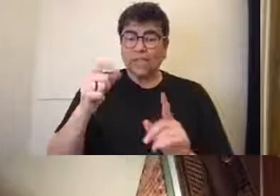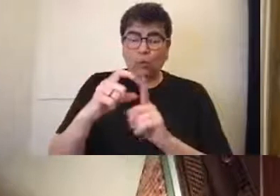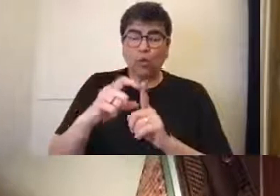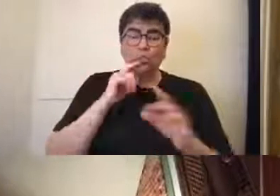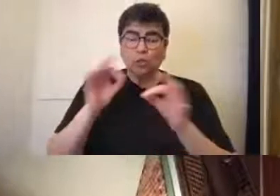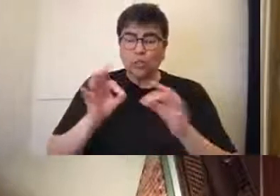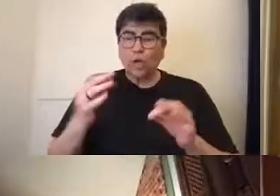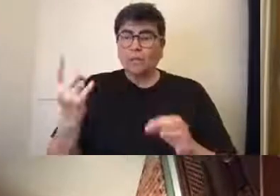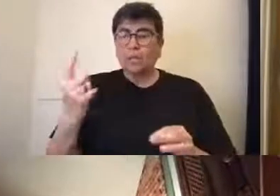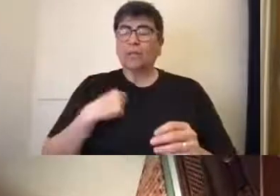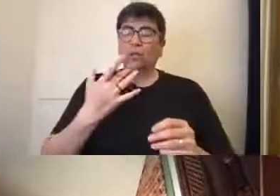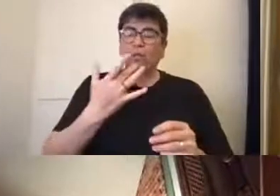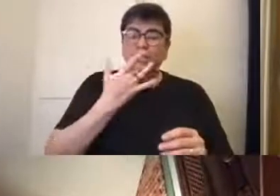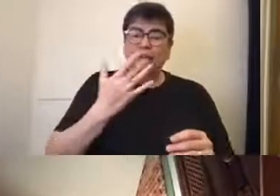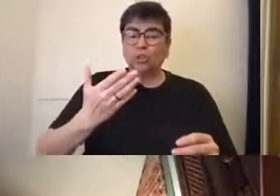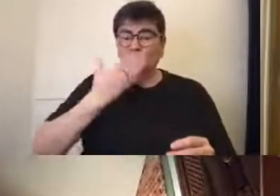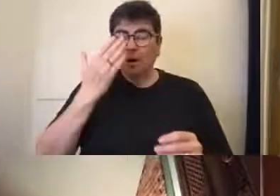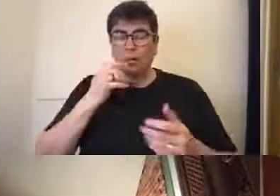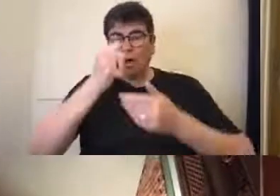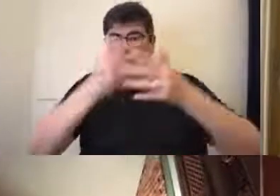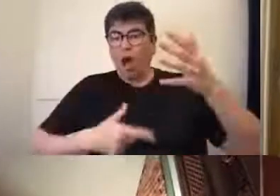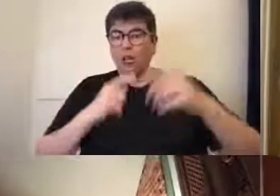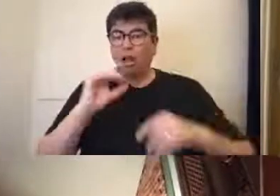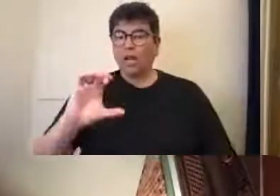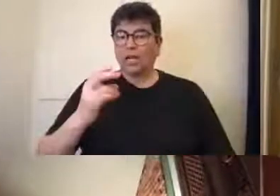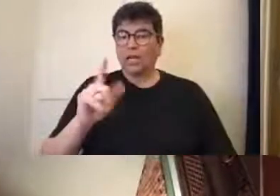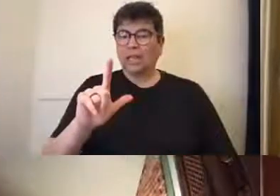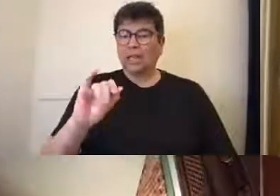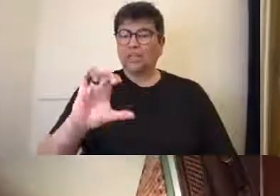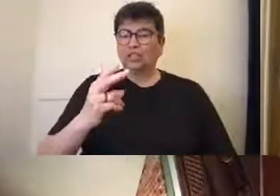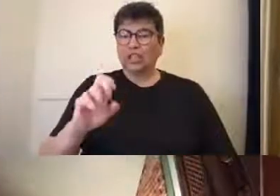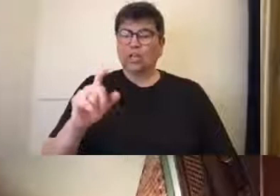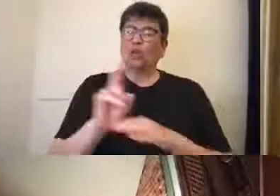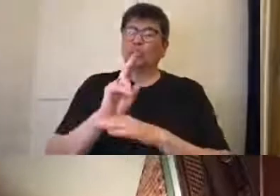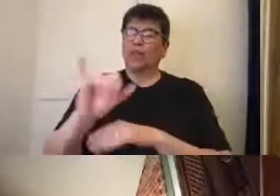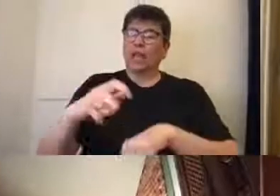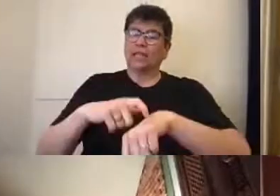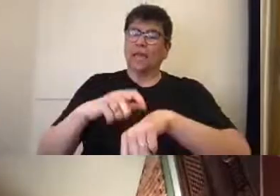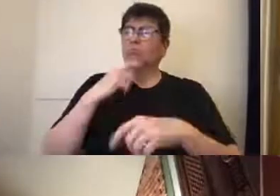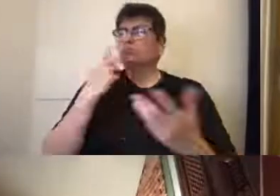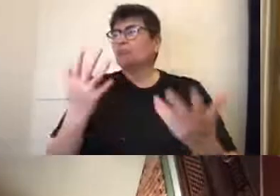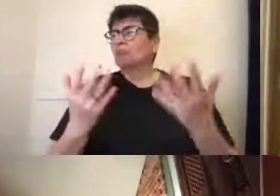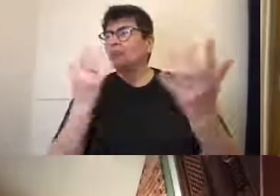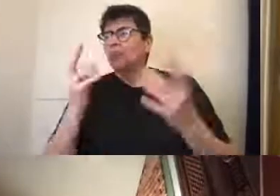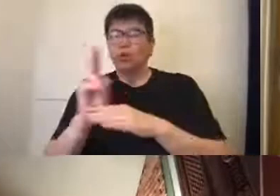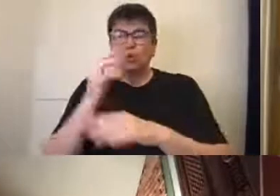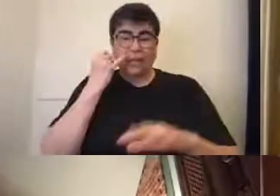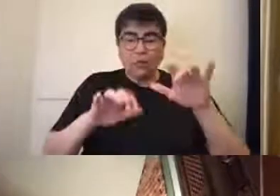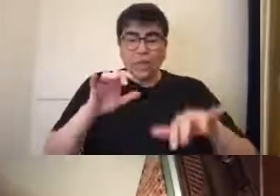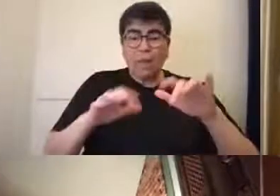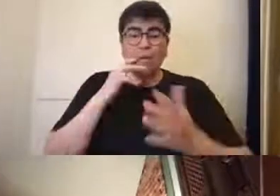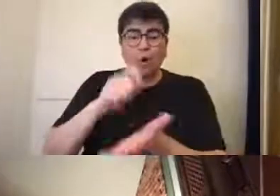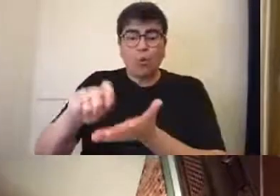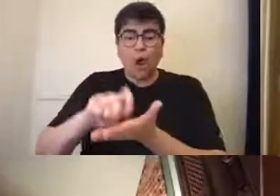something you taste or smell are all initially cliche, you also just want to use this time to like use your, you know, if you're typing or if you're writing,